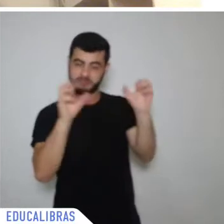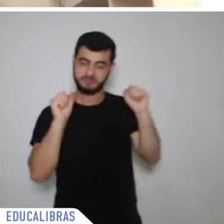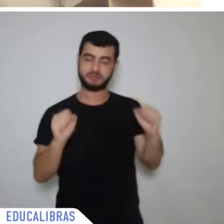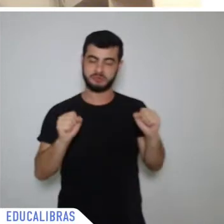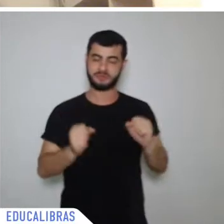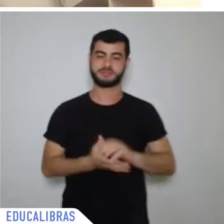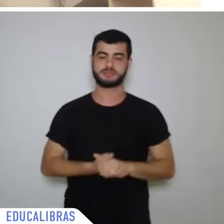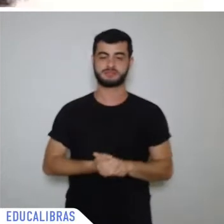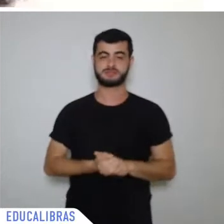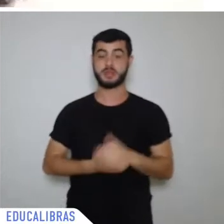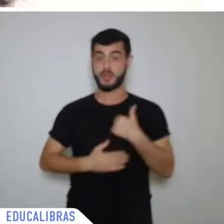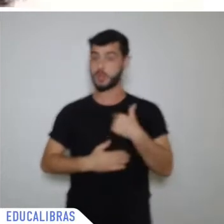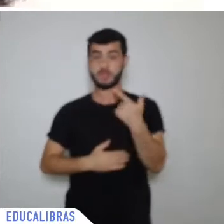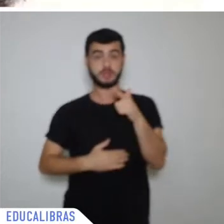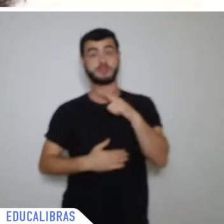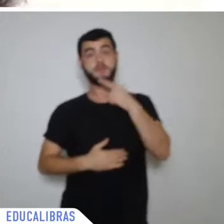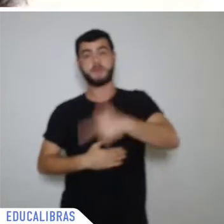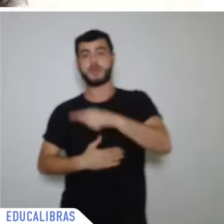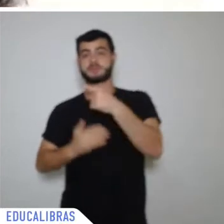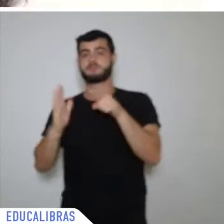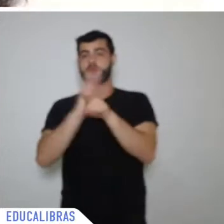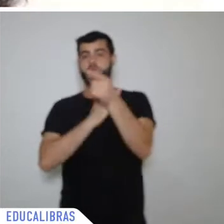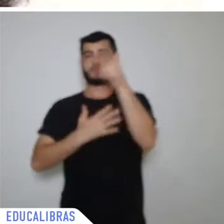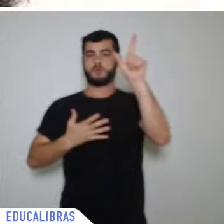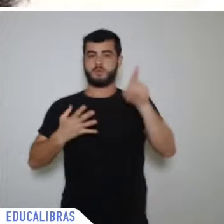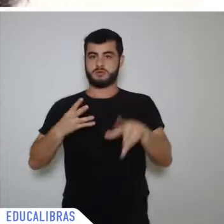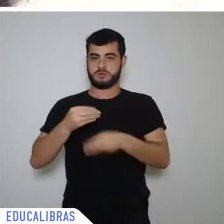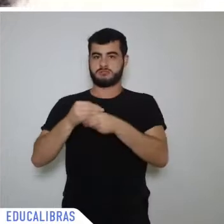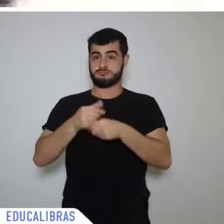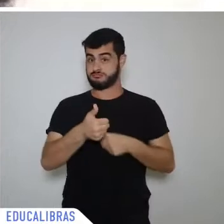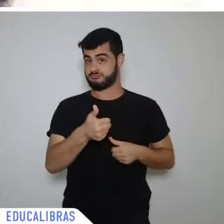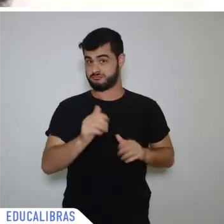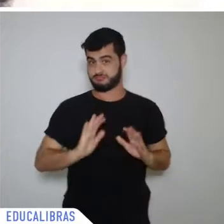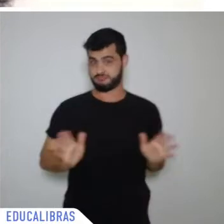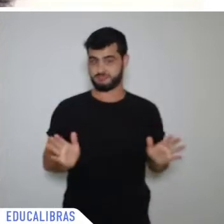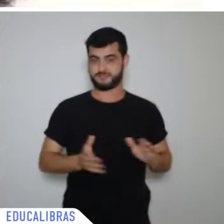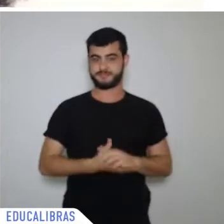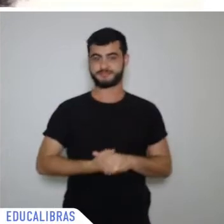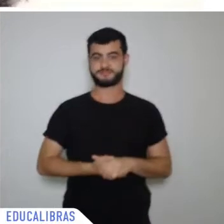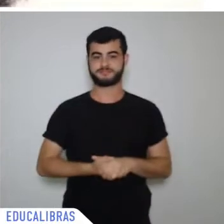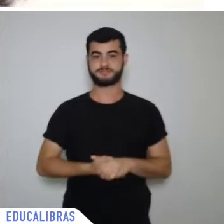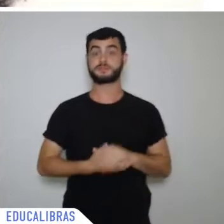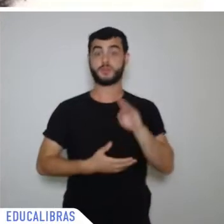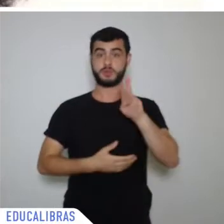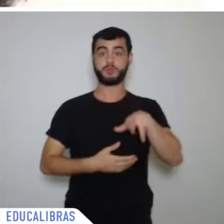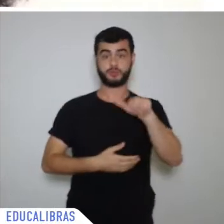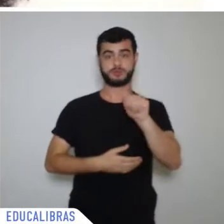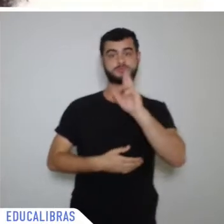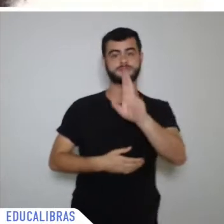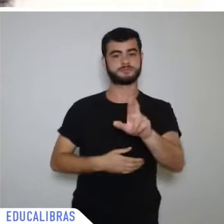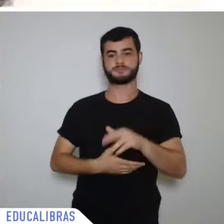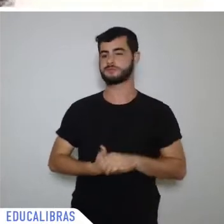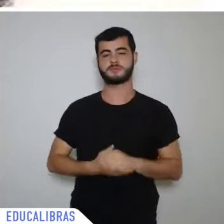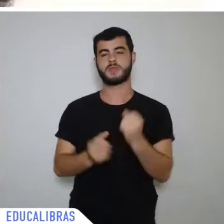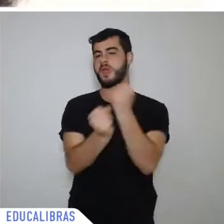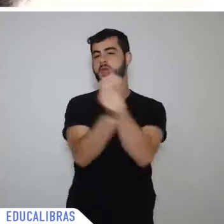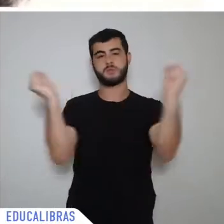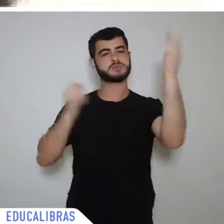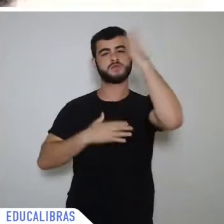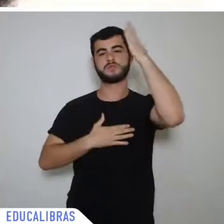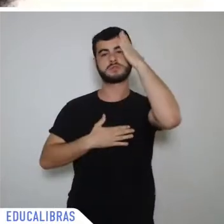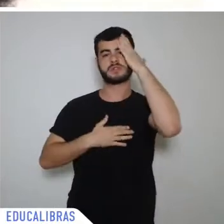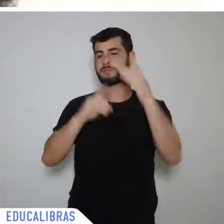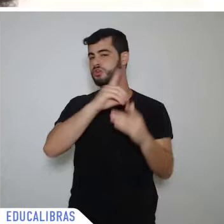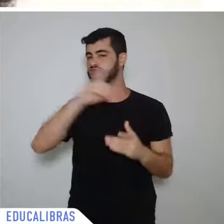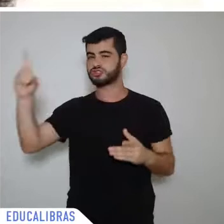can complement? If not, well, in fact, it is impossible to think of a